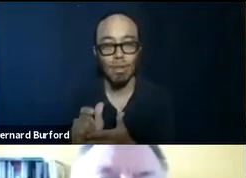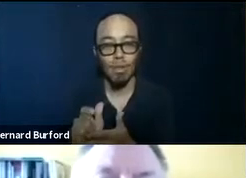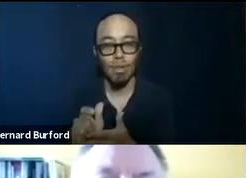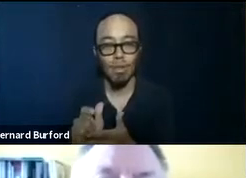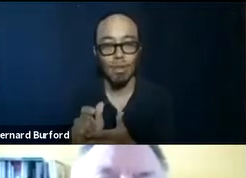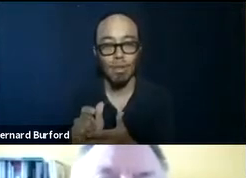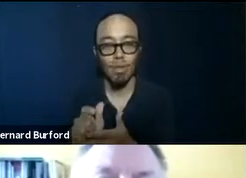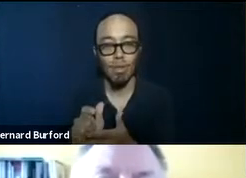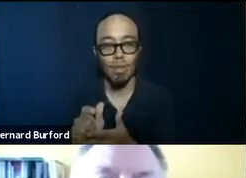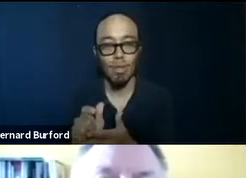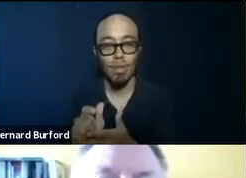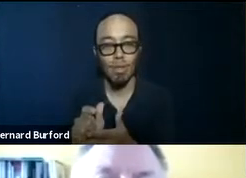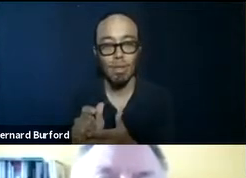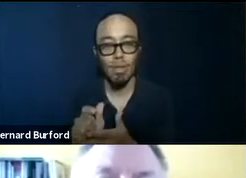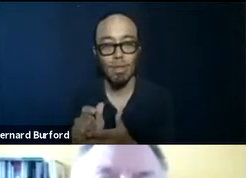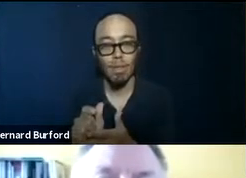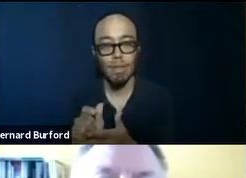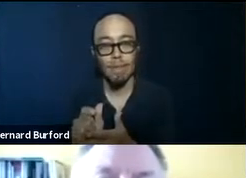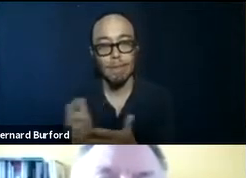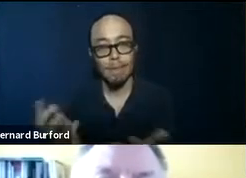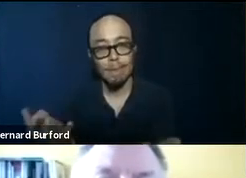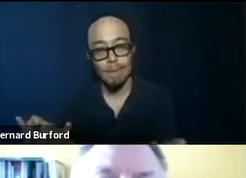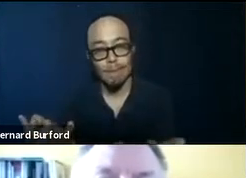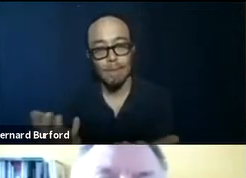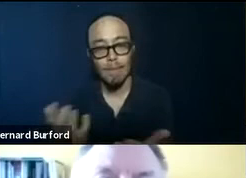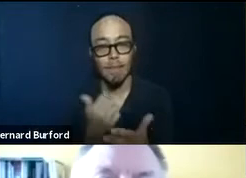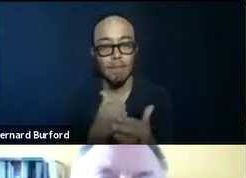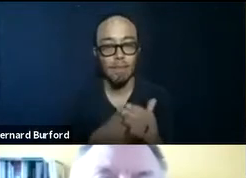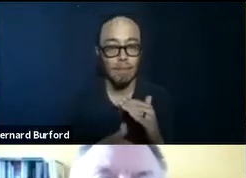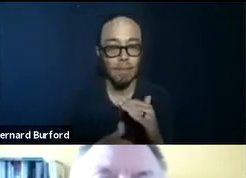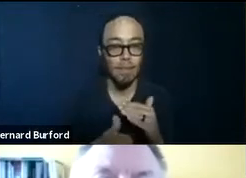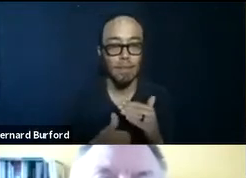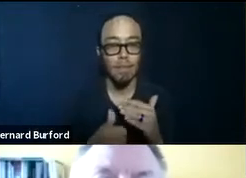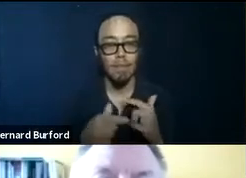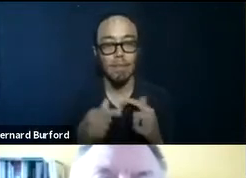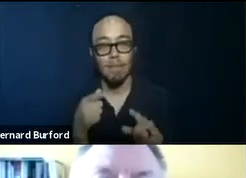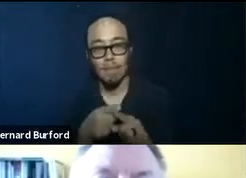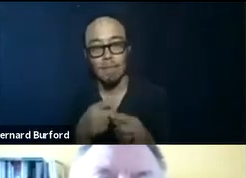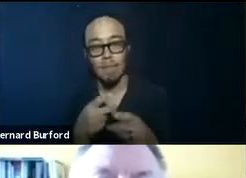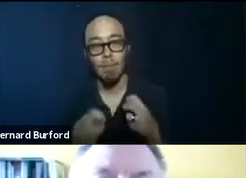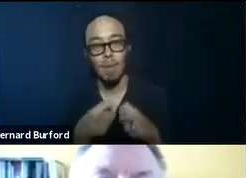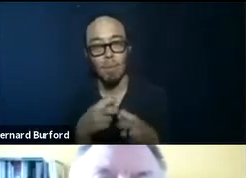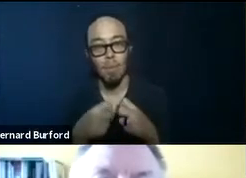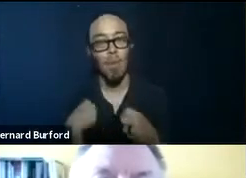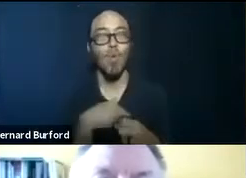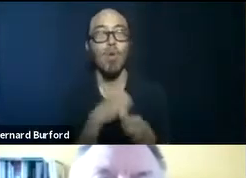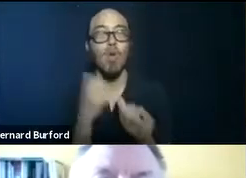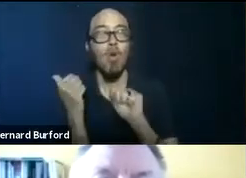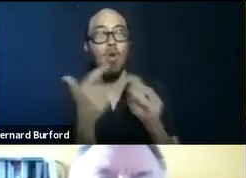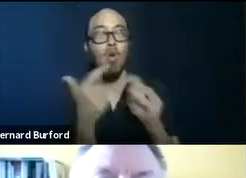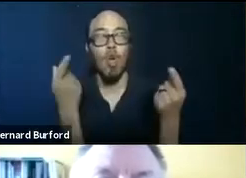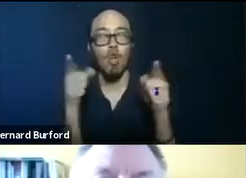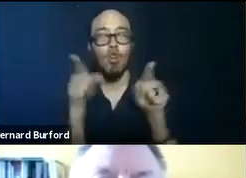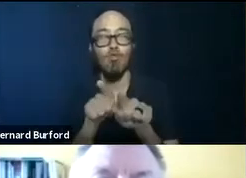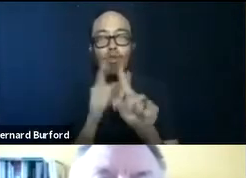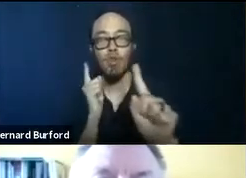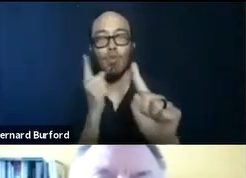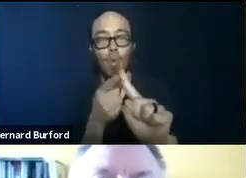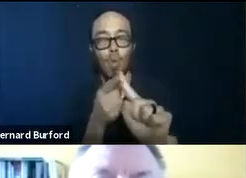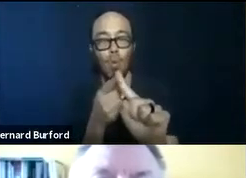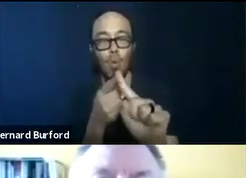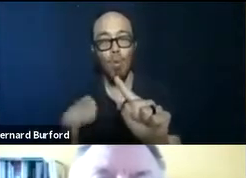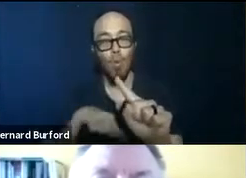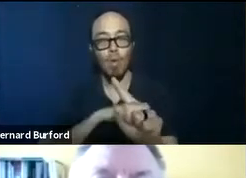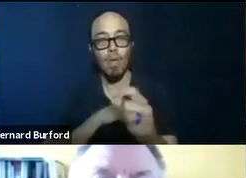Under these circumstances, I propose we all agree on a goal that we can all stand behind